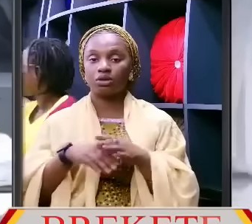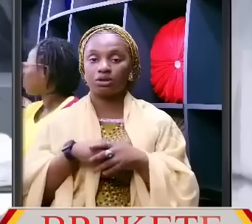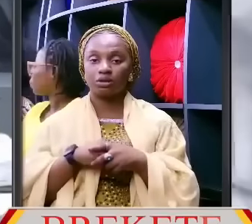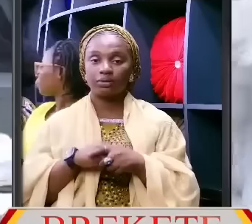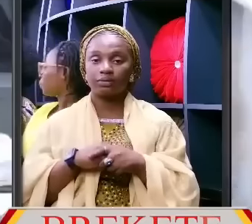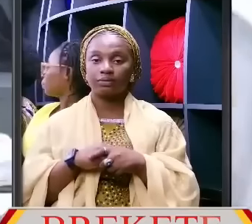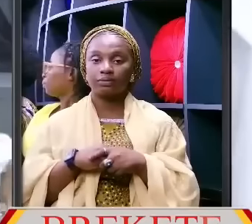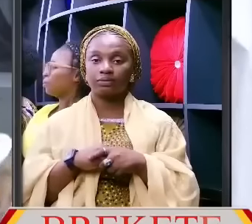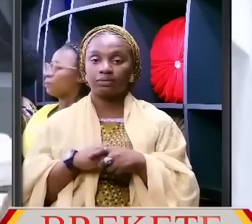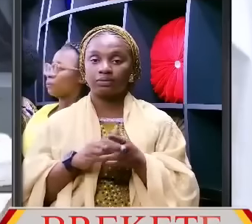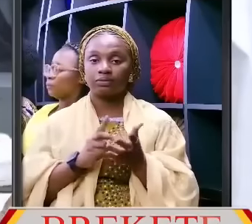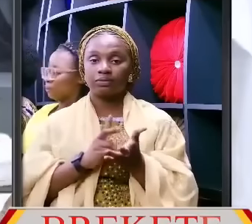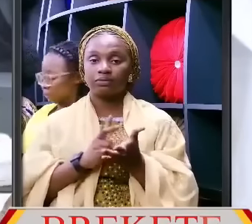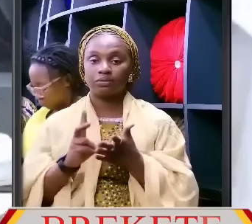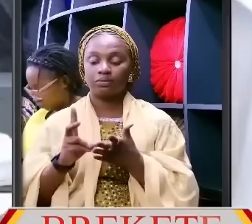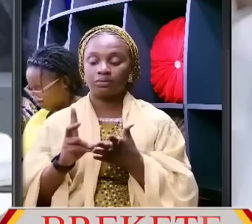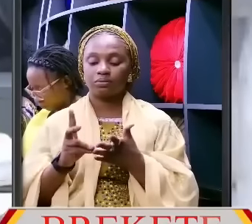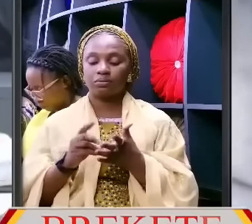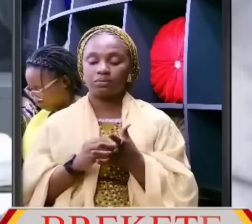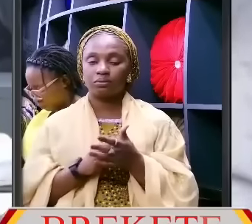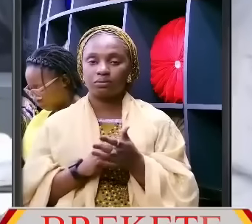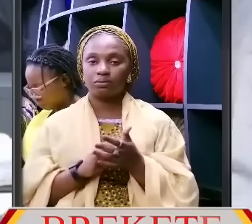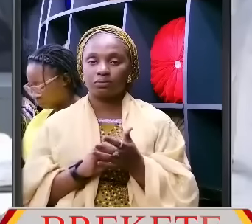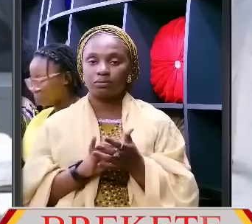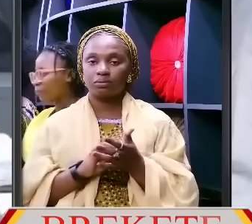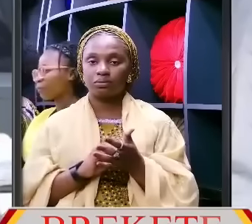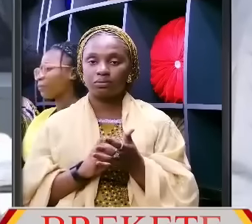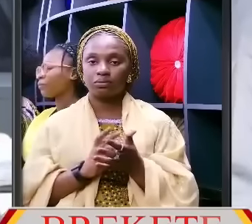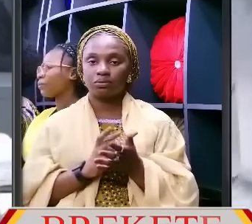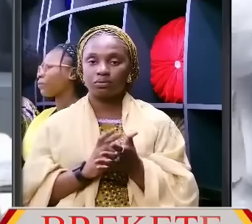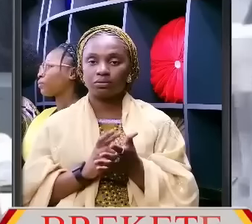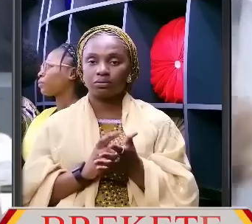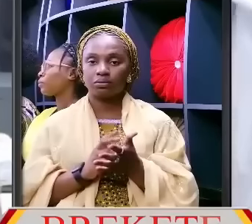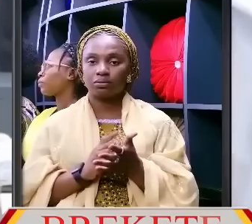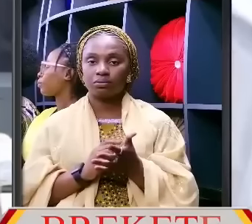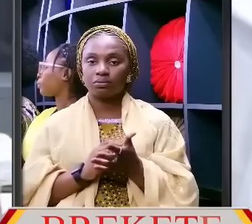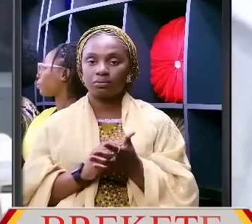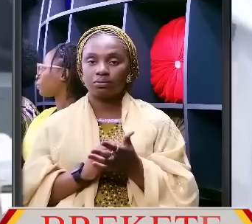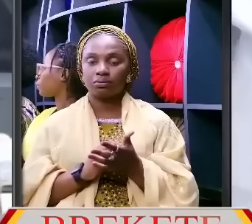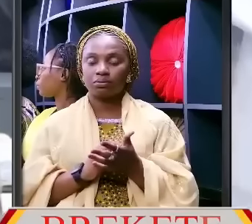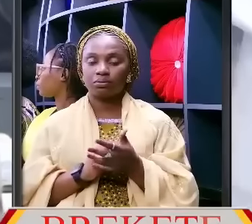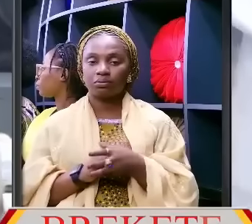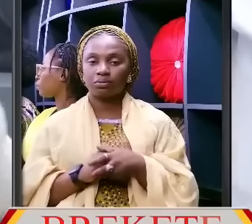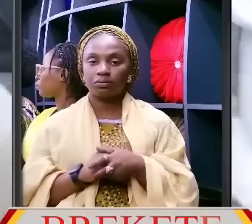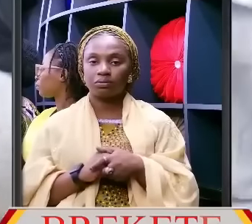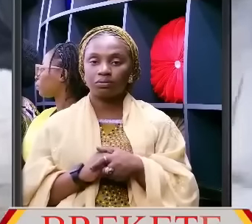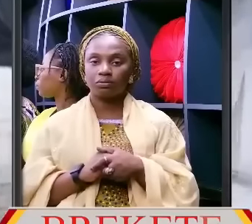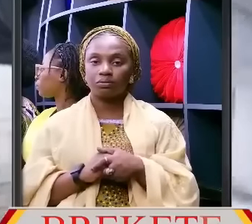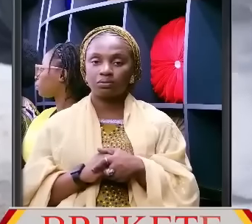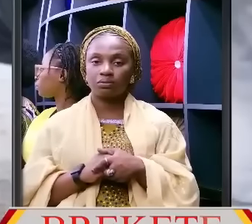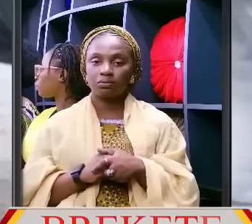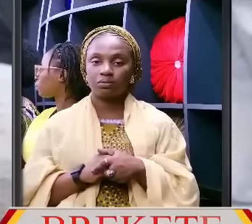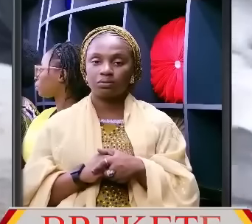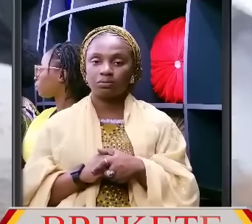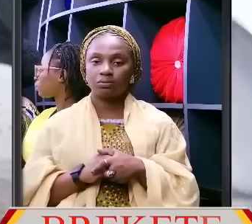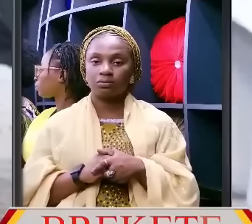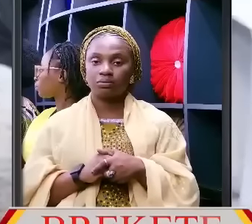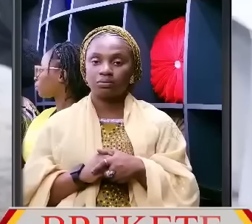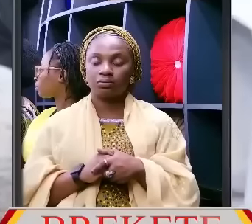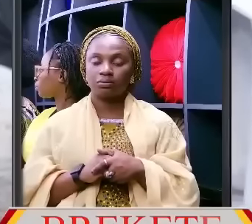as the carry complaint comes, so that they are Tahiru no come as a complainant now, witness. We don't